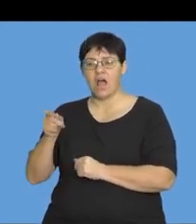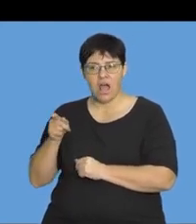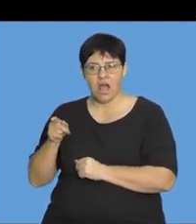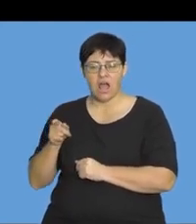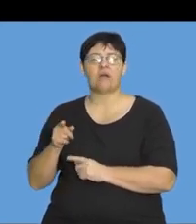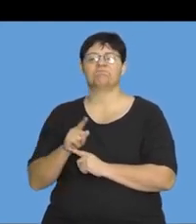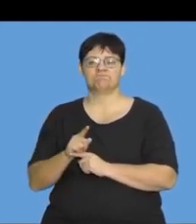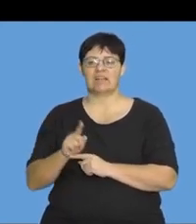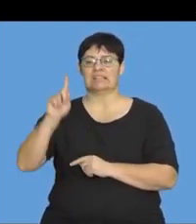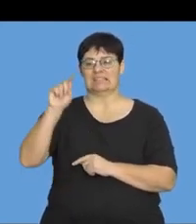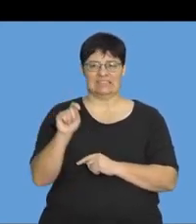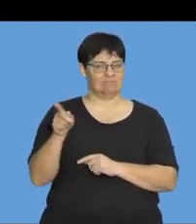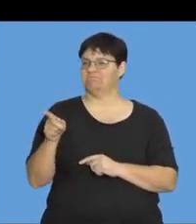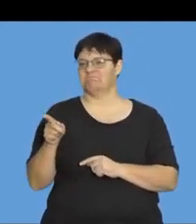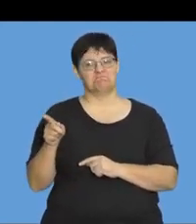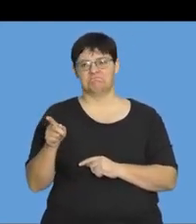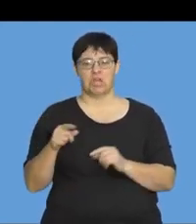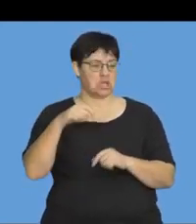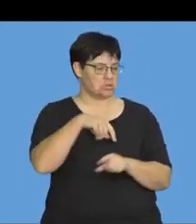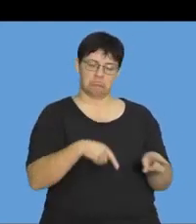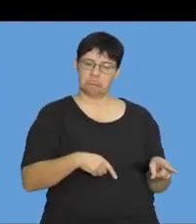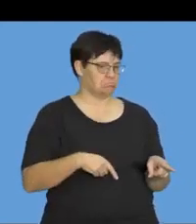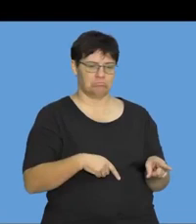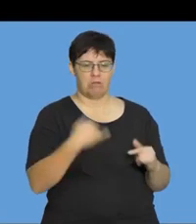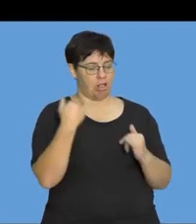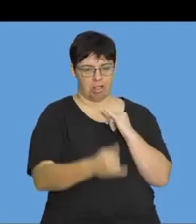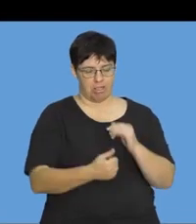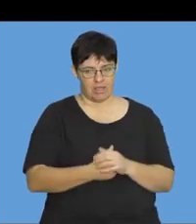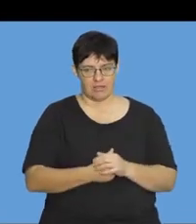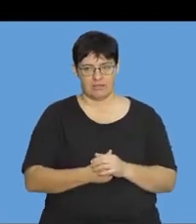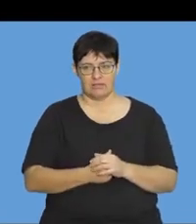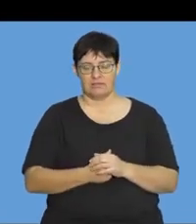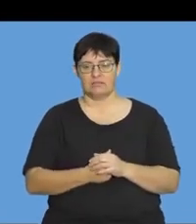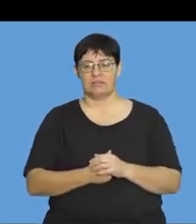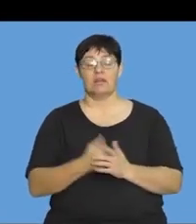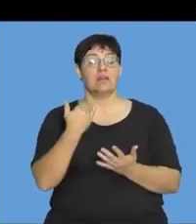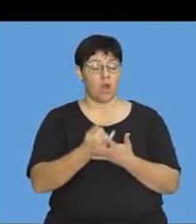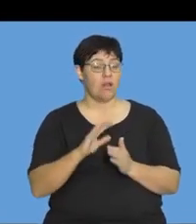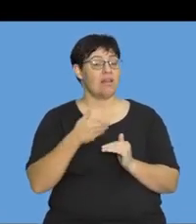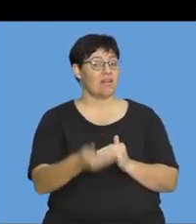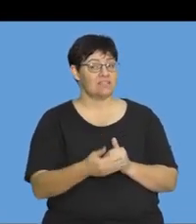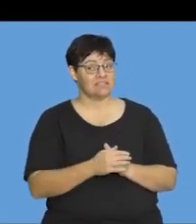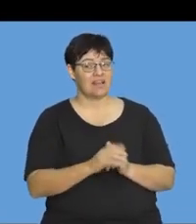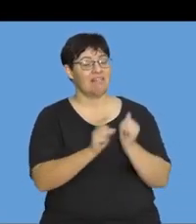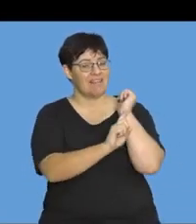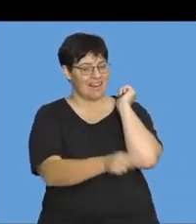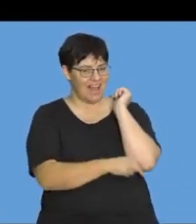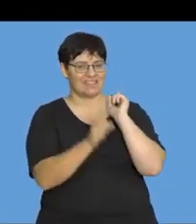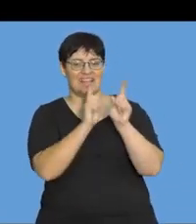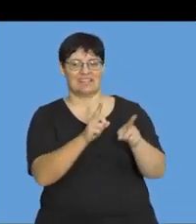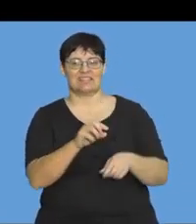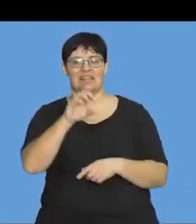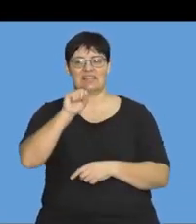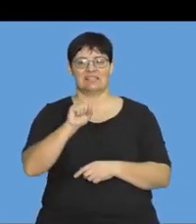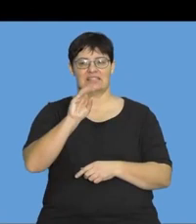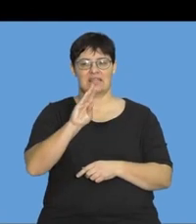number T. Is it number Q? No, it's not. Which leads me, right, to the last answer, which is